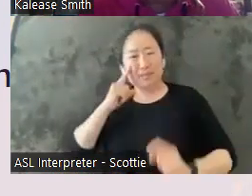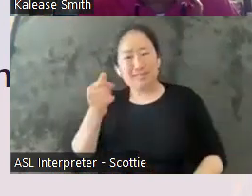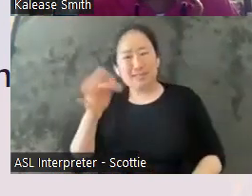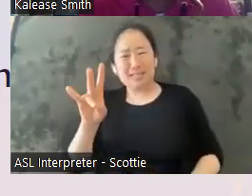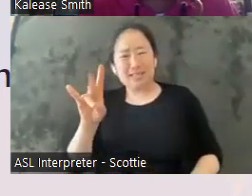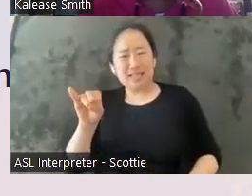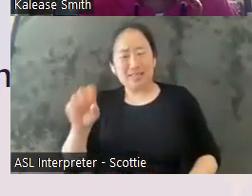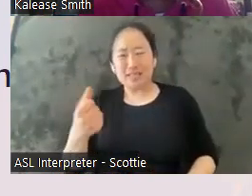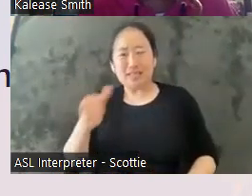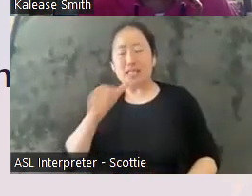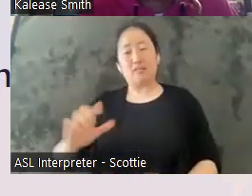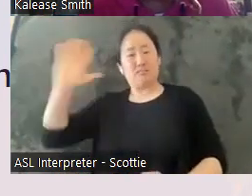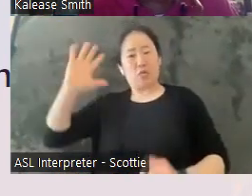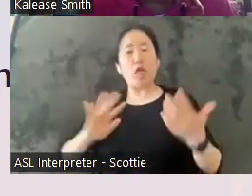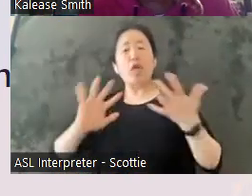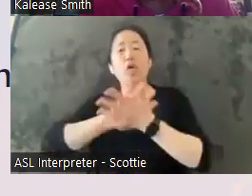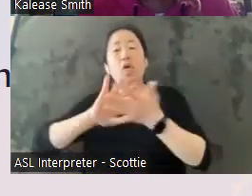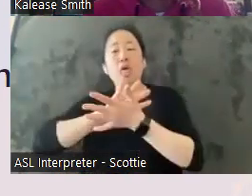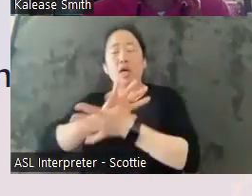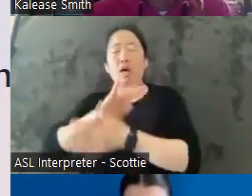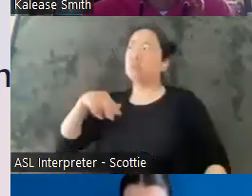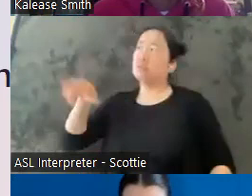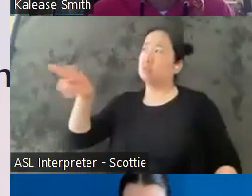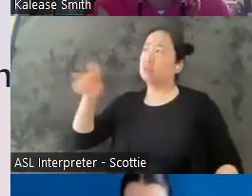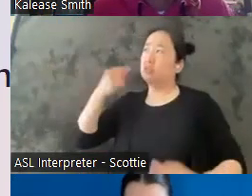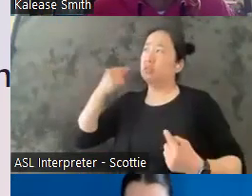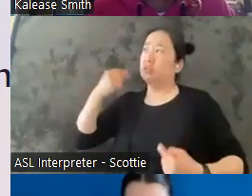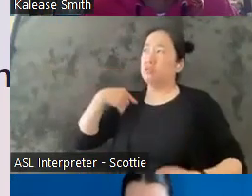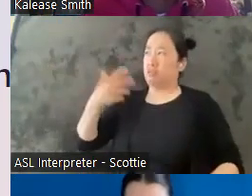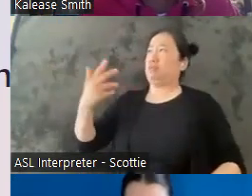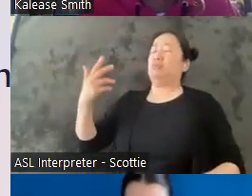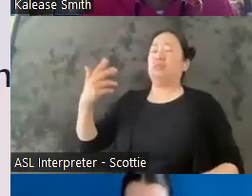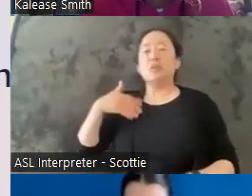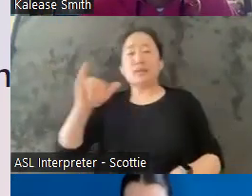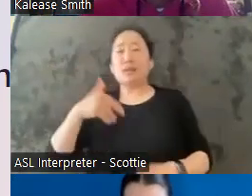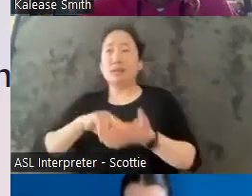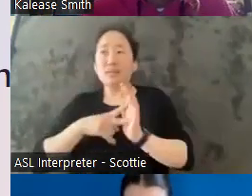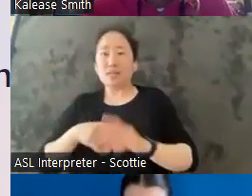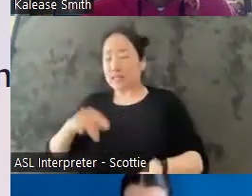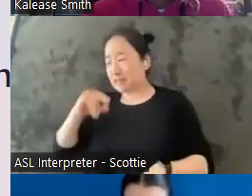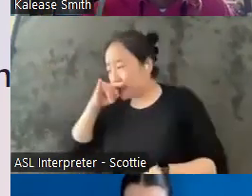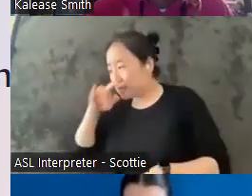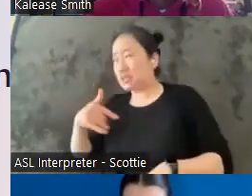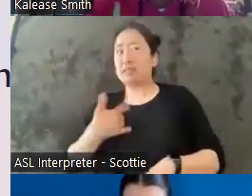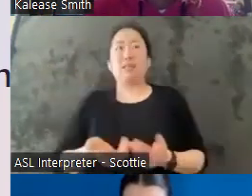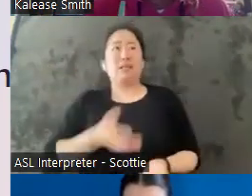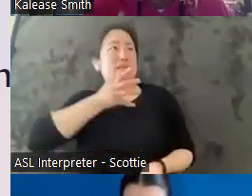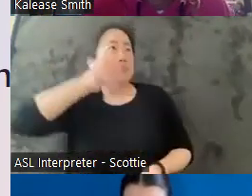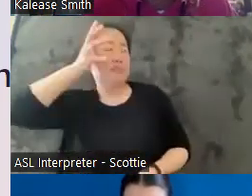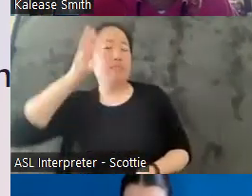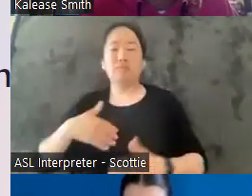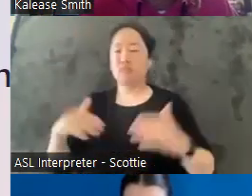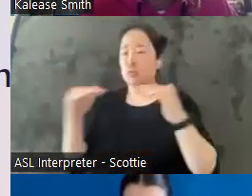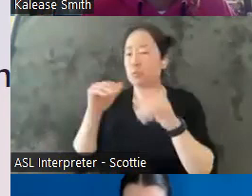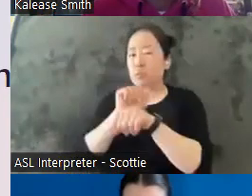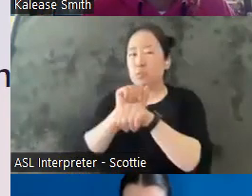with whoever you're talking to, whether that's a peer, whether that's a child, or whether that's a co-worker. just explaining why